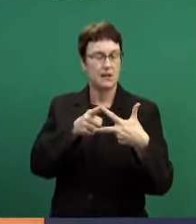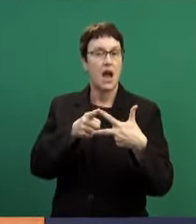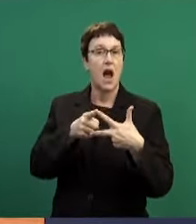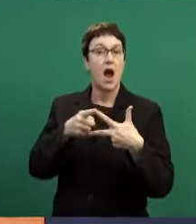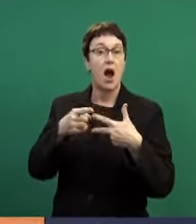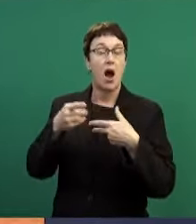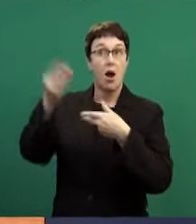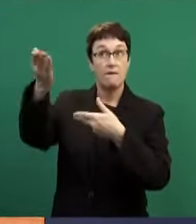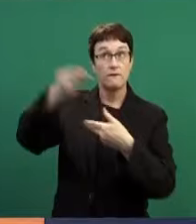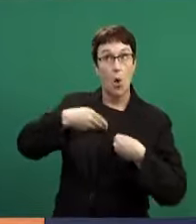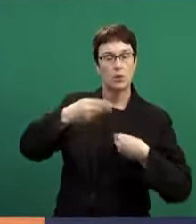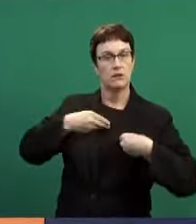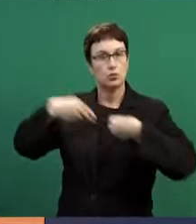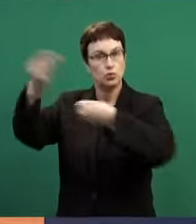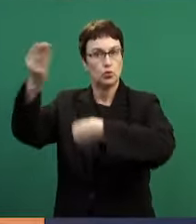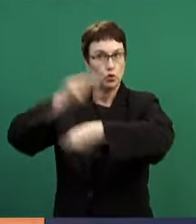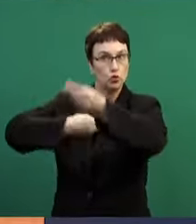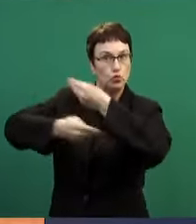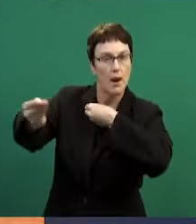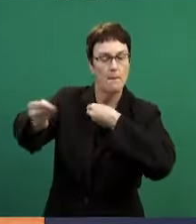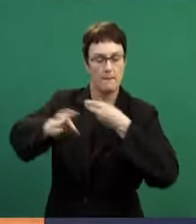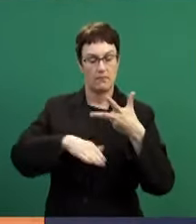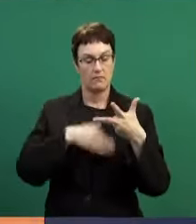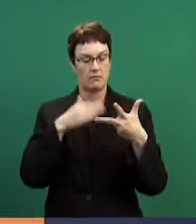is from spot transactions.